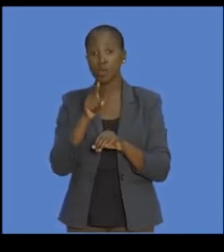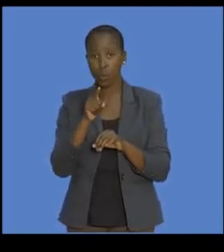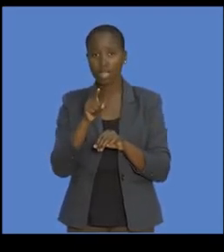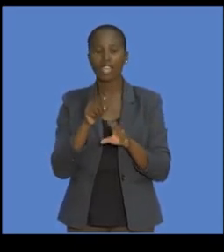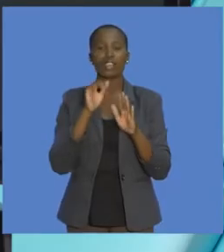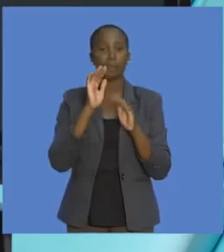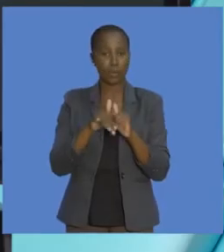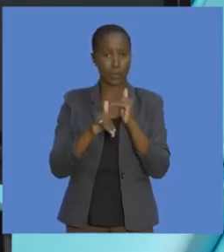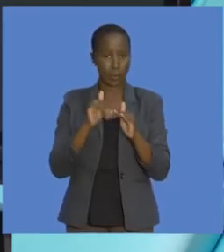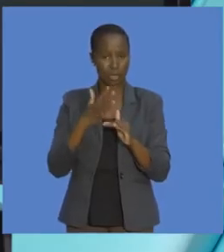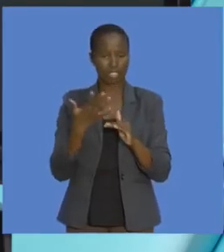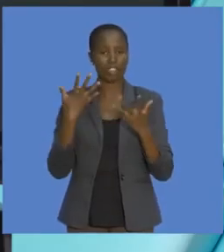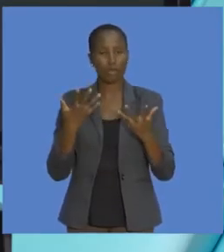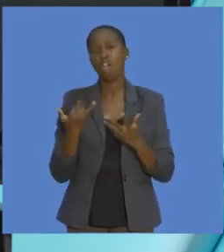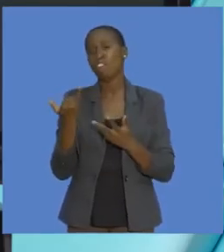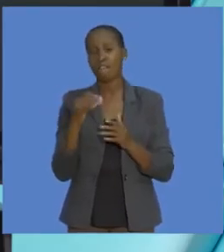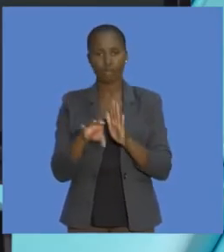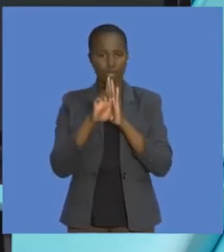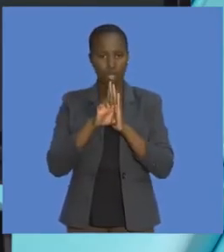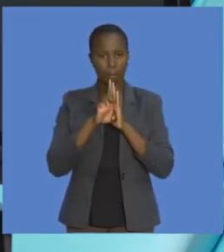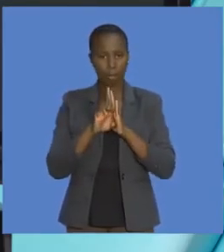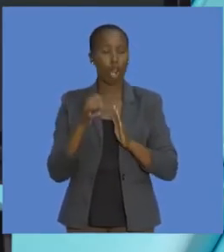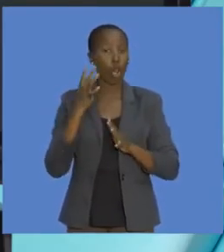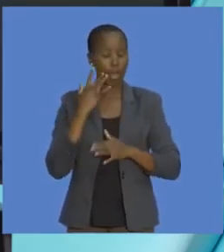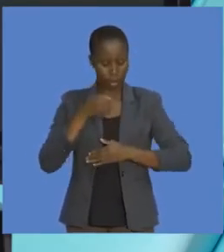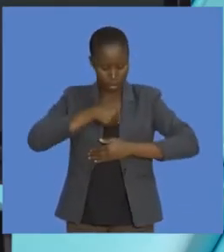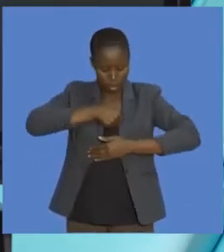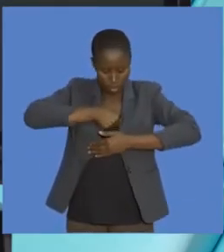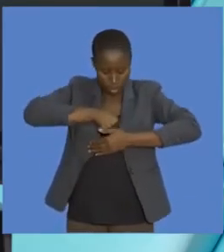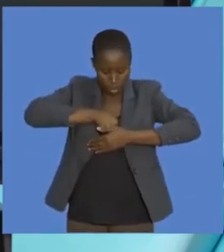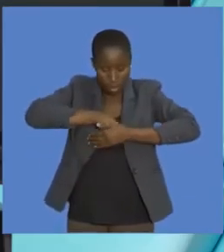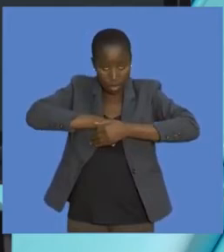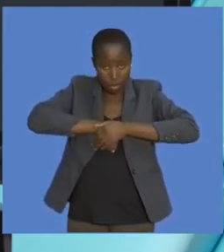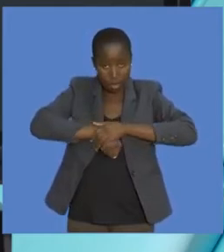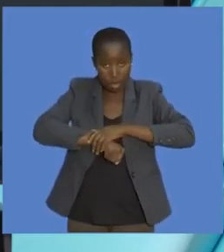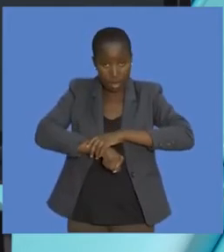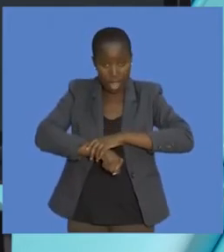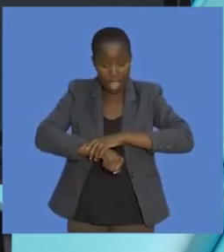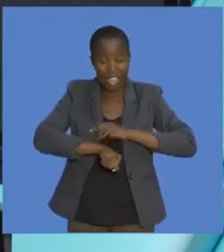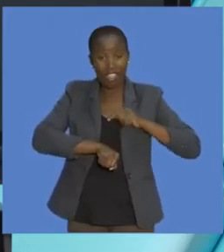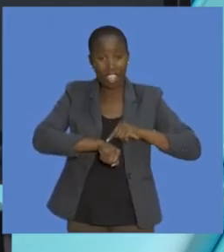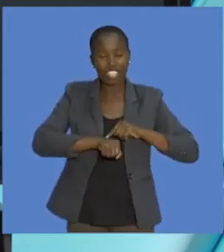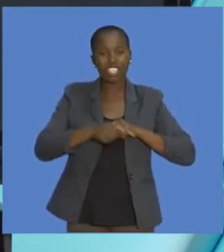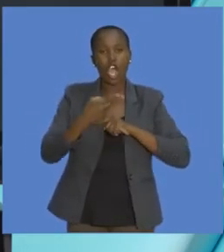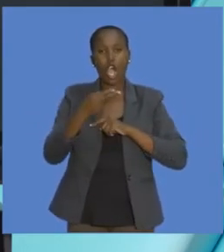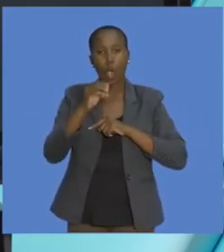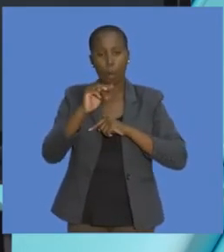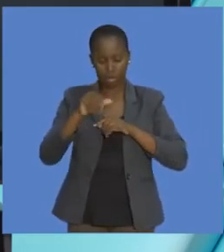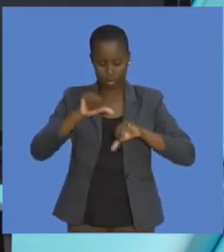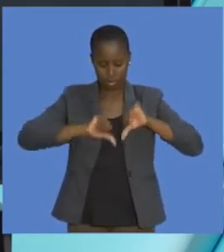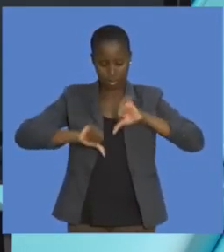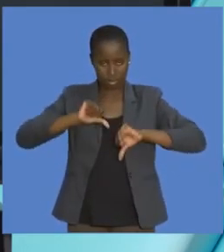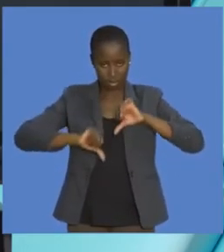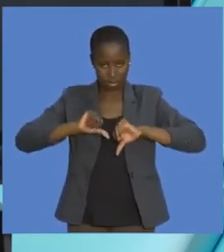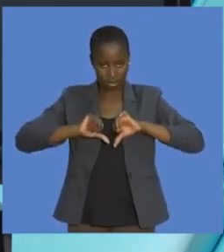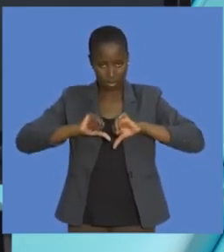the process of childbirth, we have hormones that are produced, and those hormones will increase, which would assist the mother during the